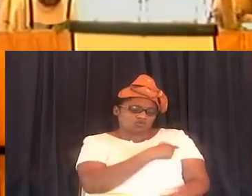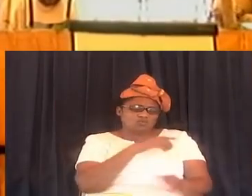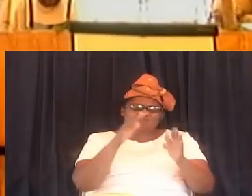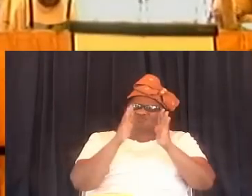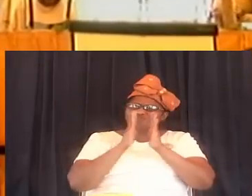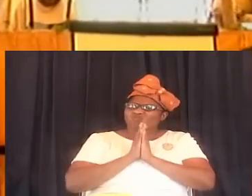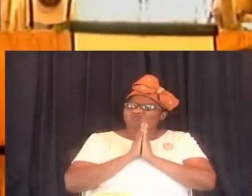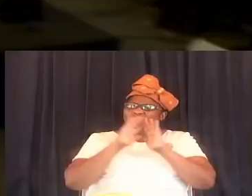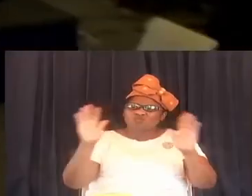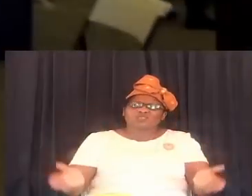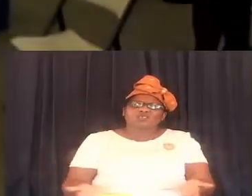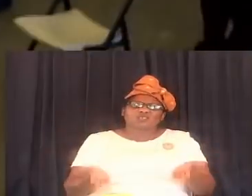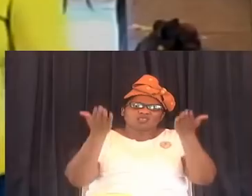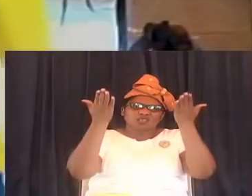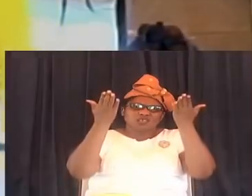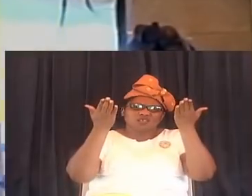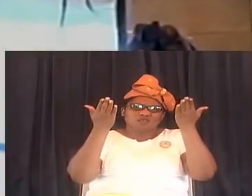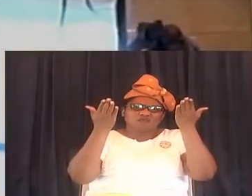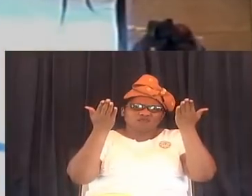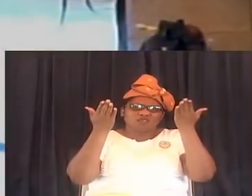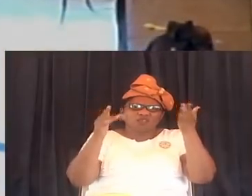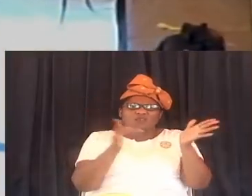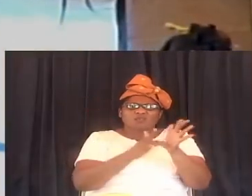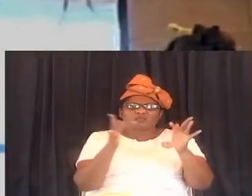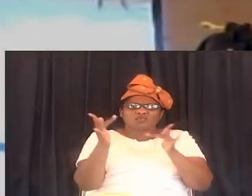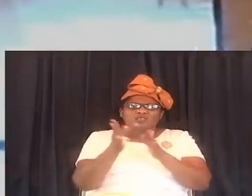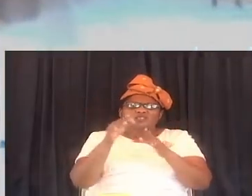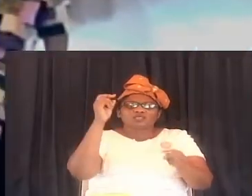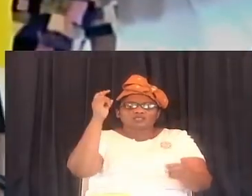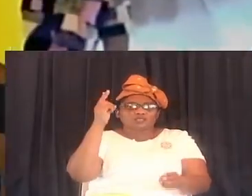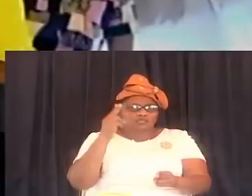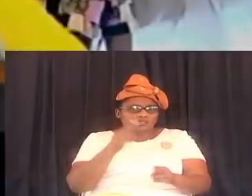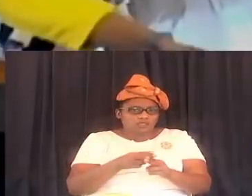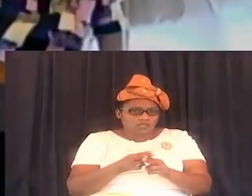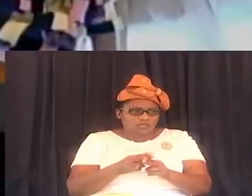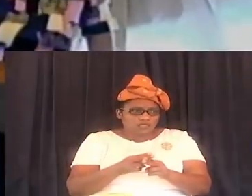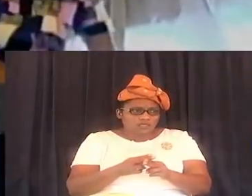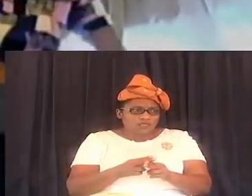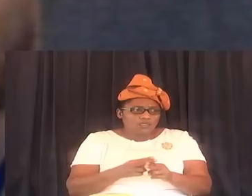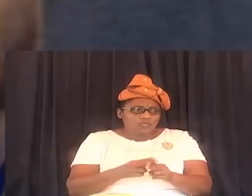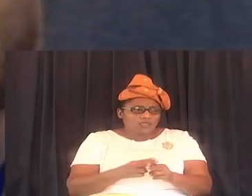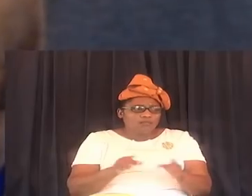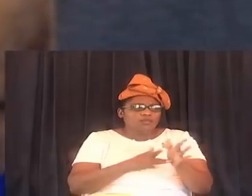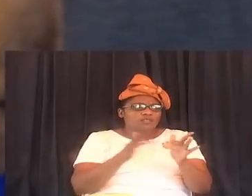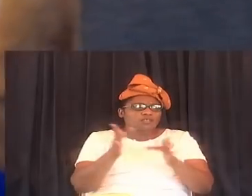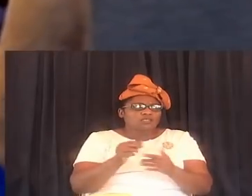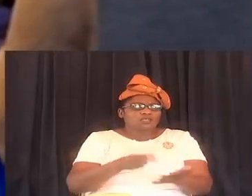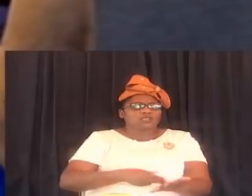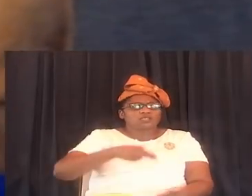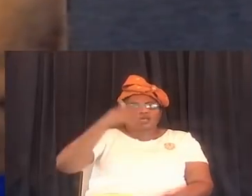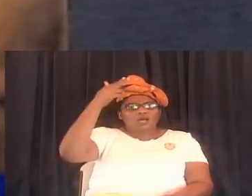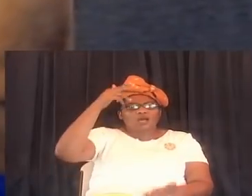his name. Lift him up, man. He's high and lifted up.